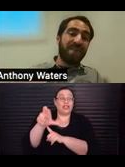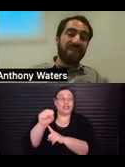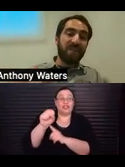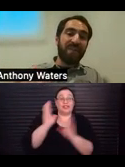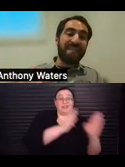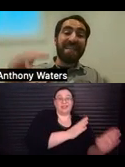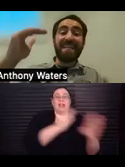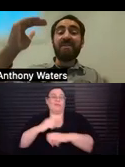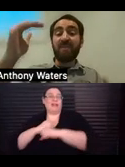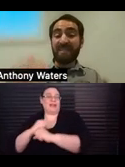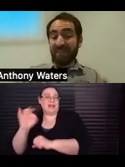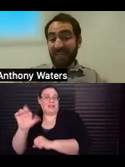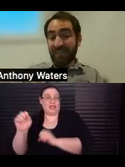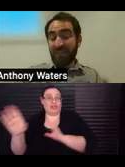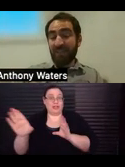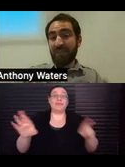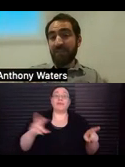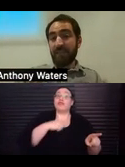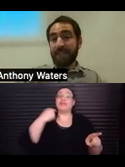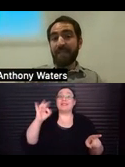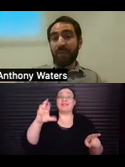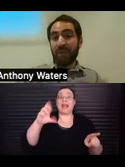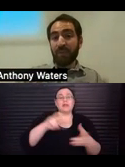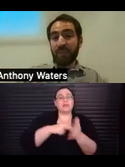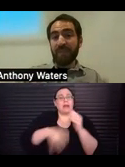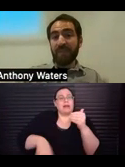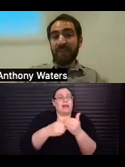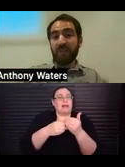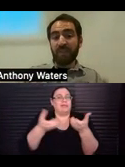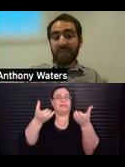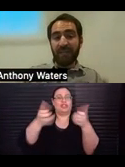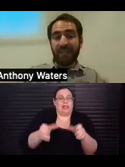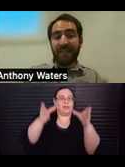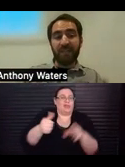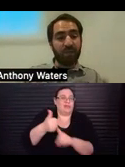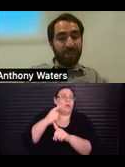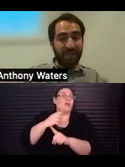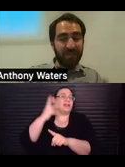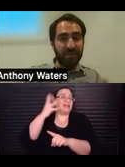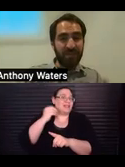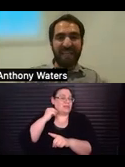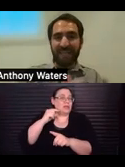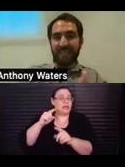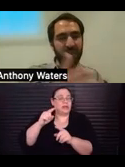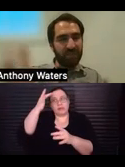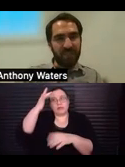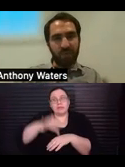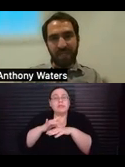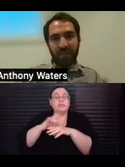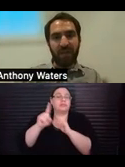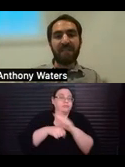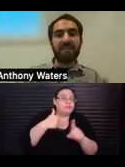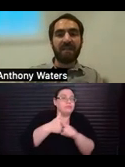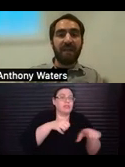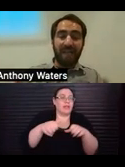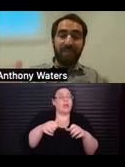risk factors are the things that increase the likelihood that somebody will experience suicidal ideation or behavior, ideation just being